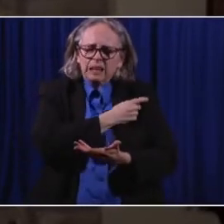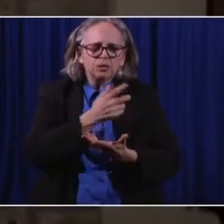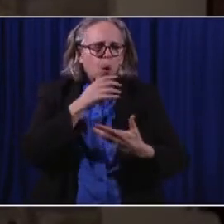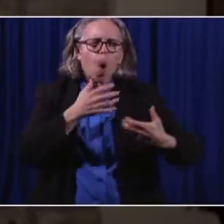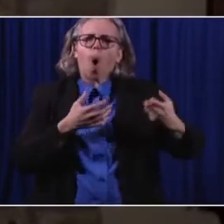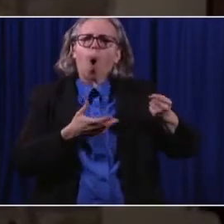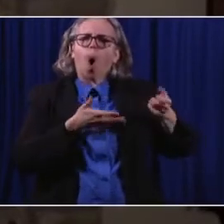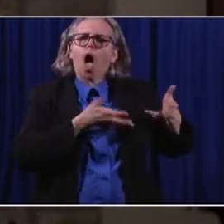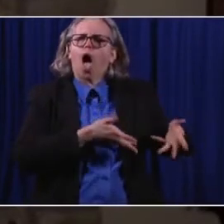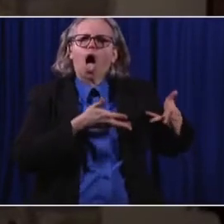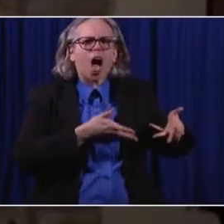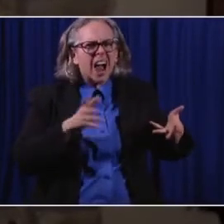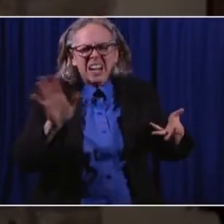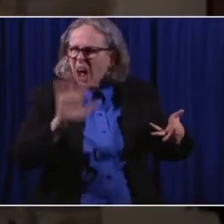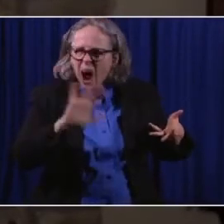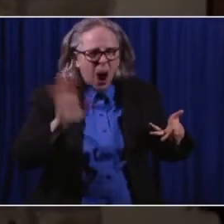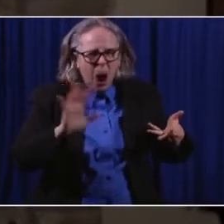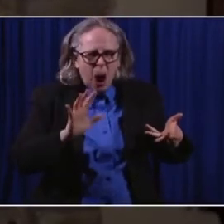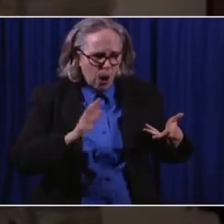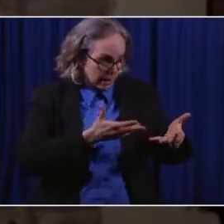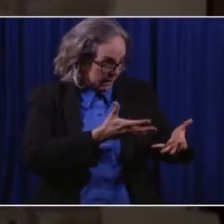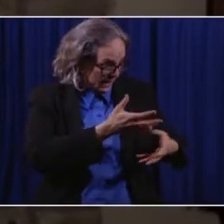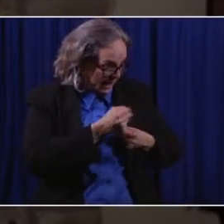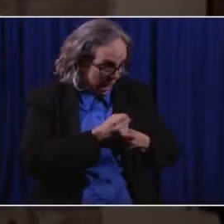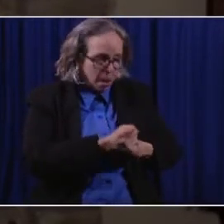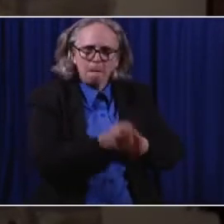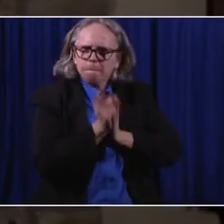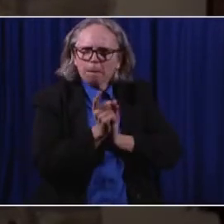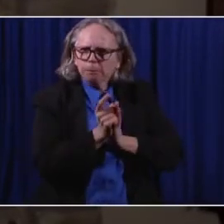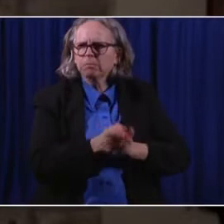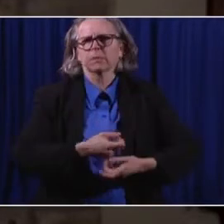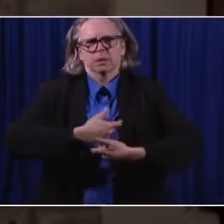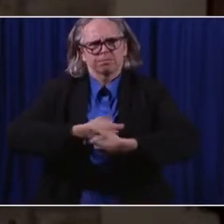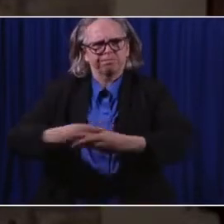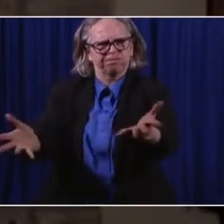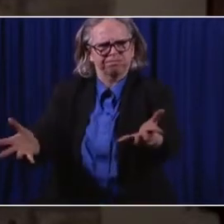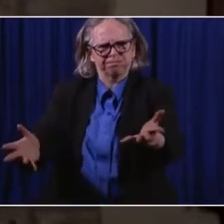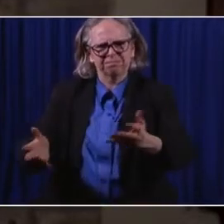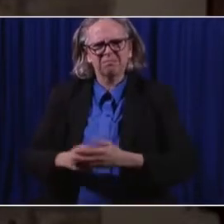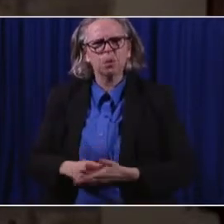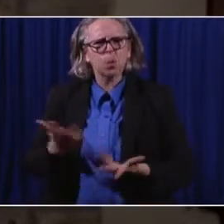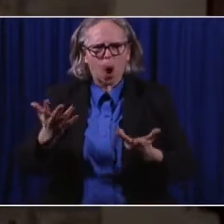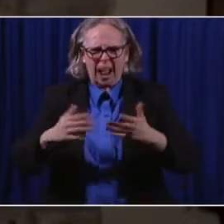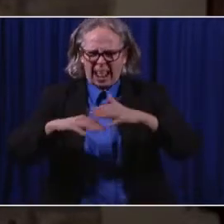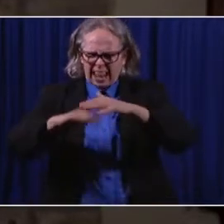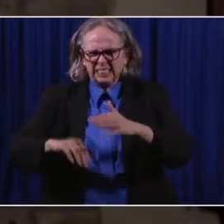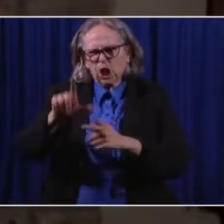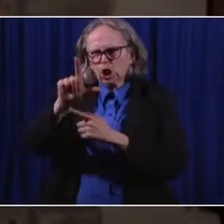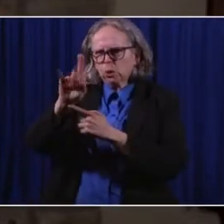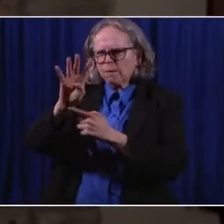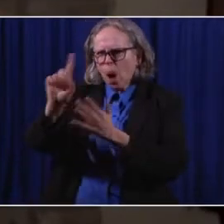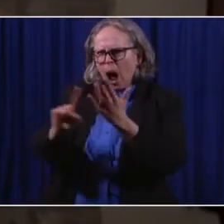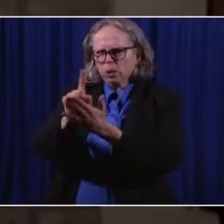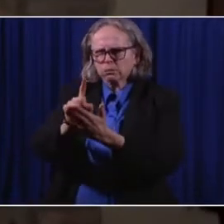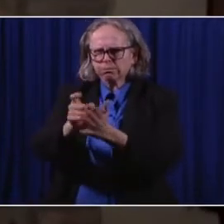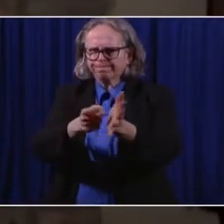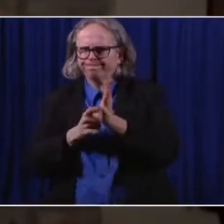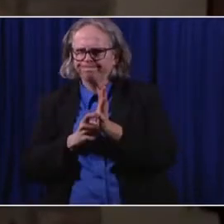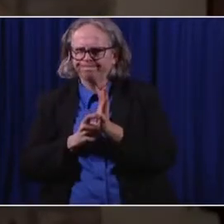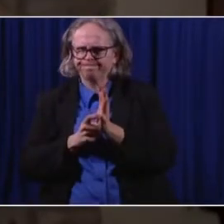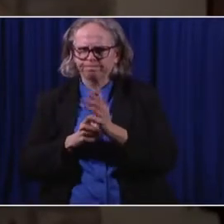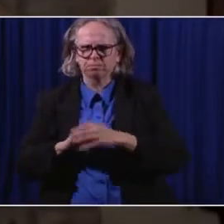out into people's arms within 24 hours, and then to report it back to the state